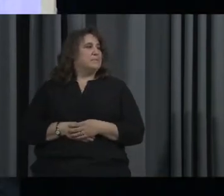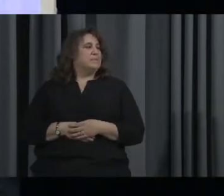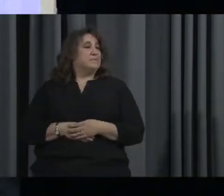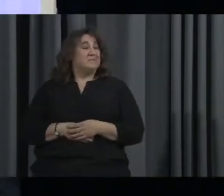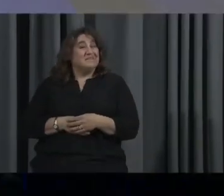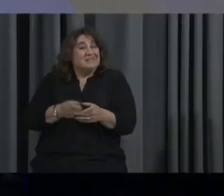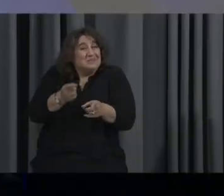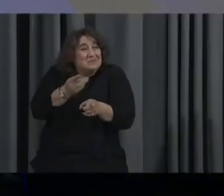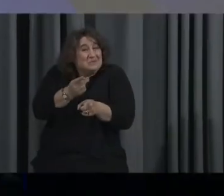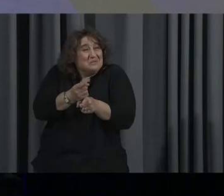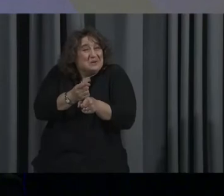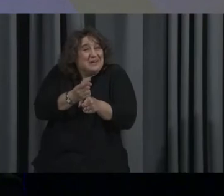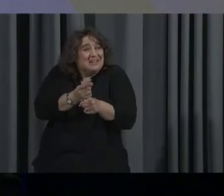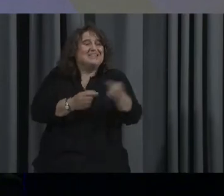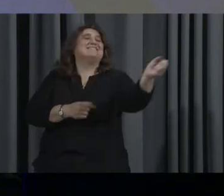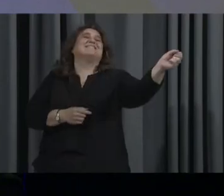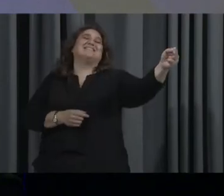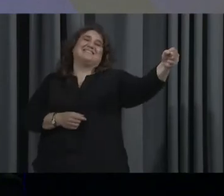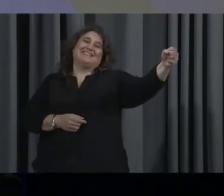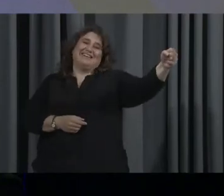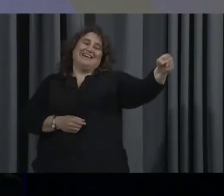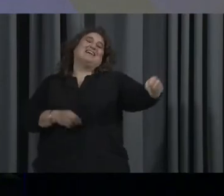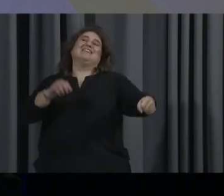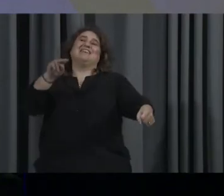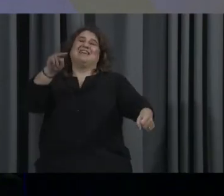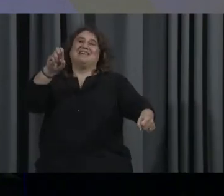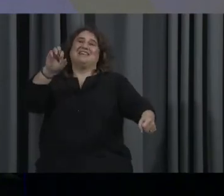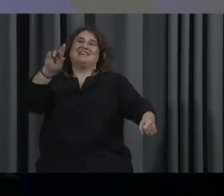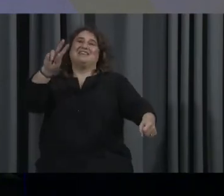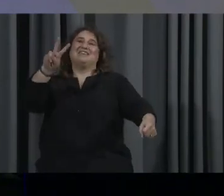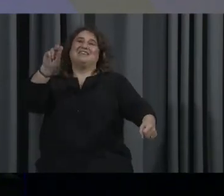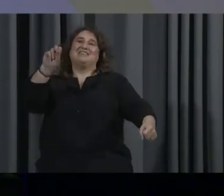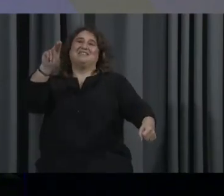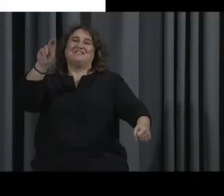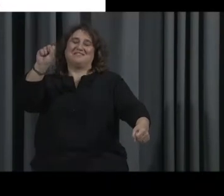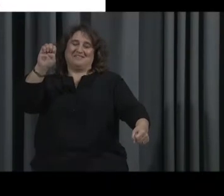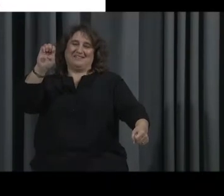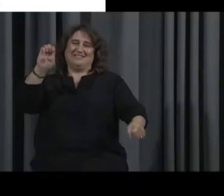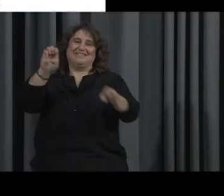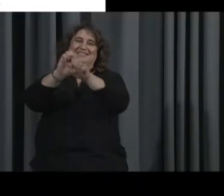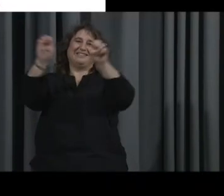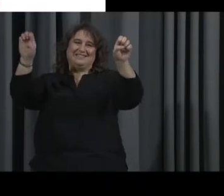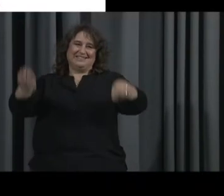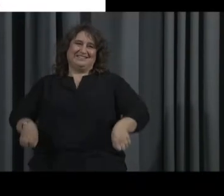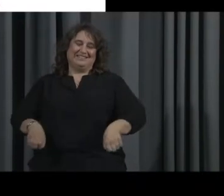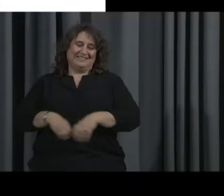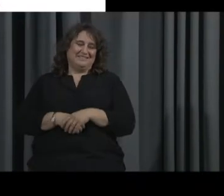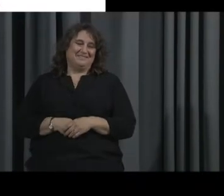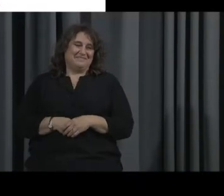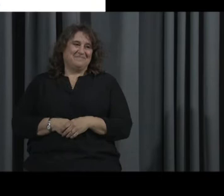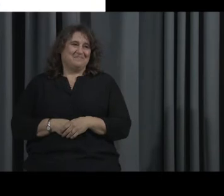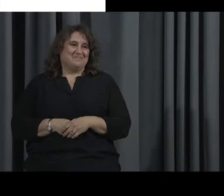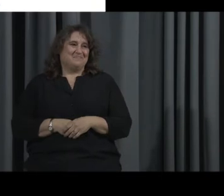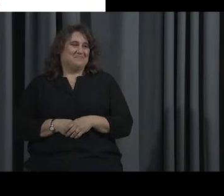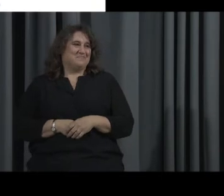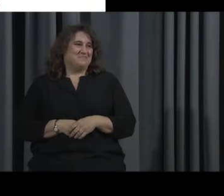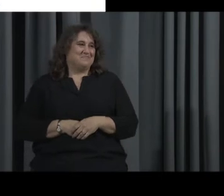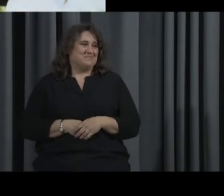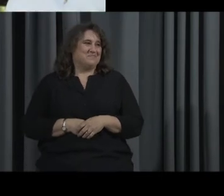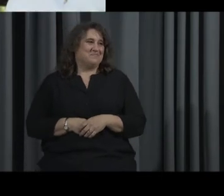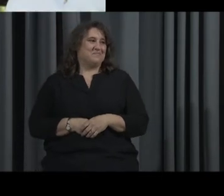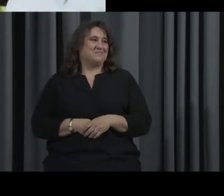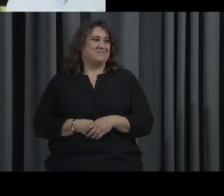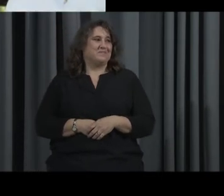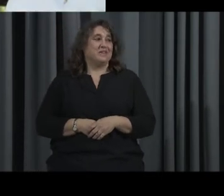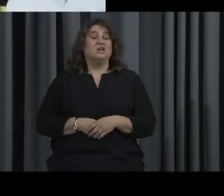have it right. Yep, that is the nervous system. It's the nervous system. All right. This wraps up